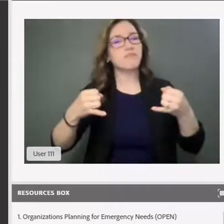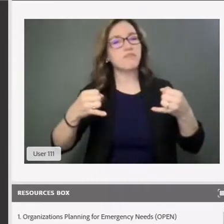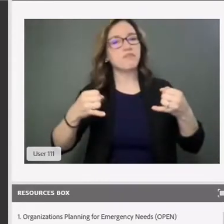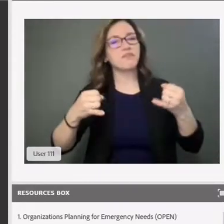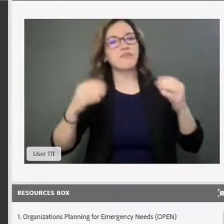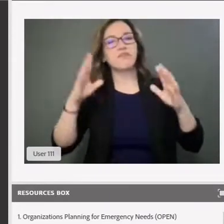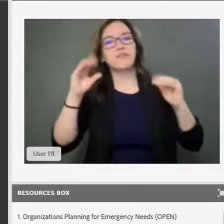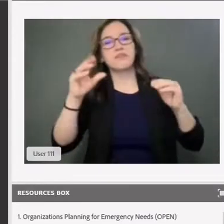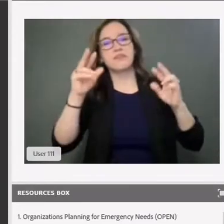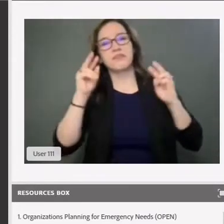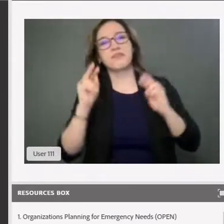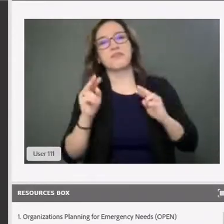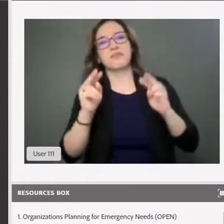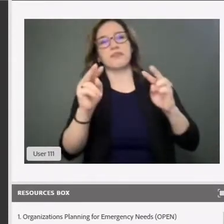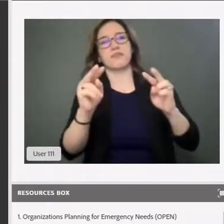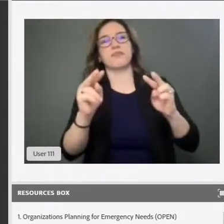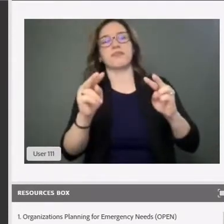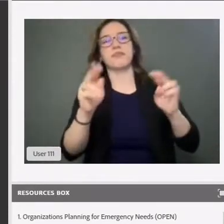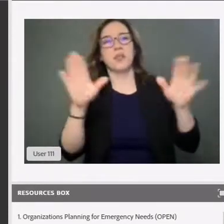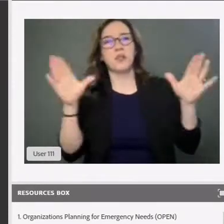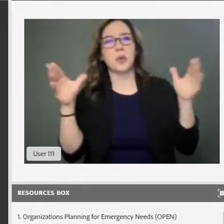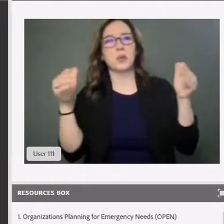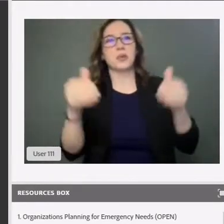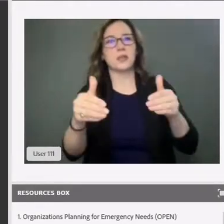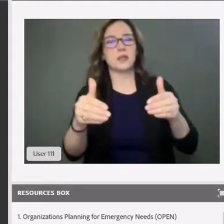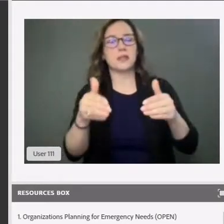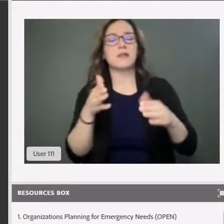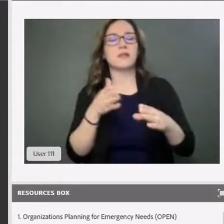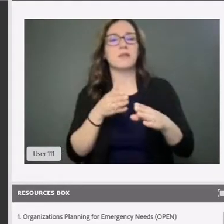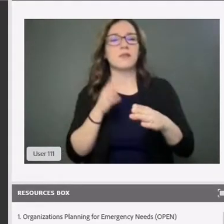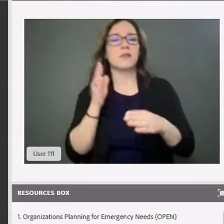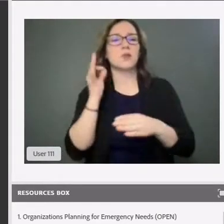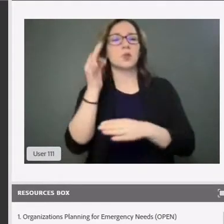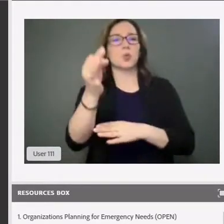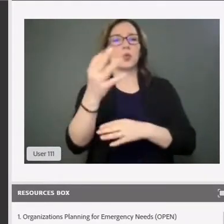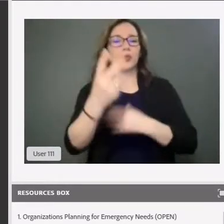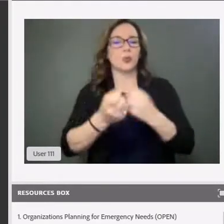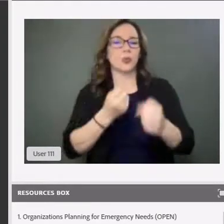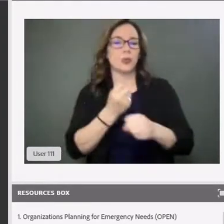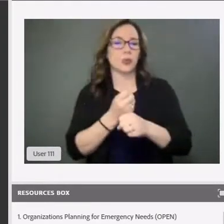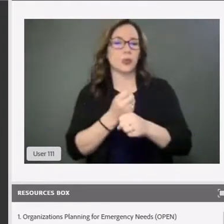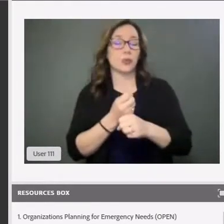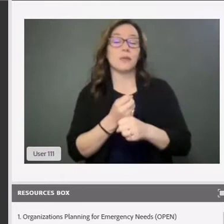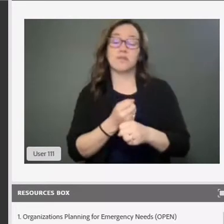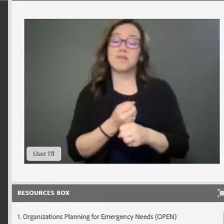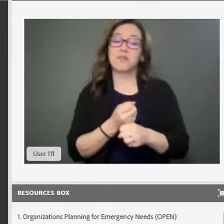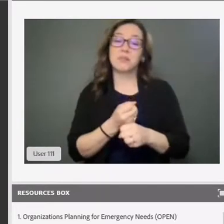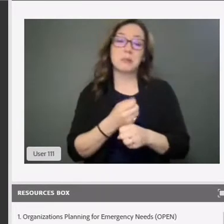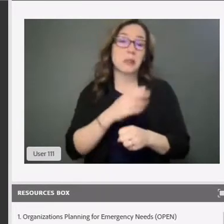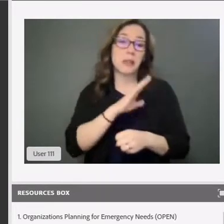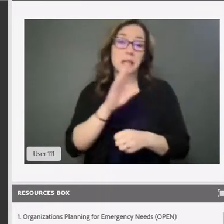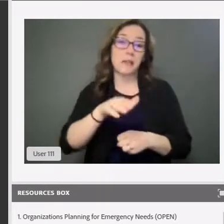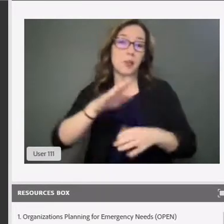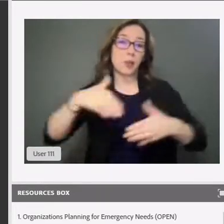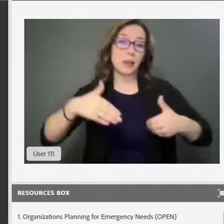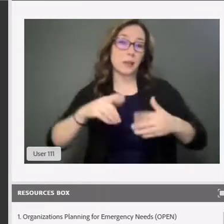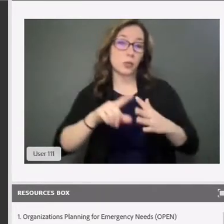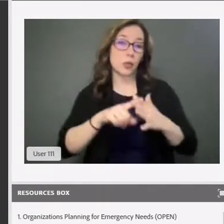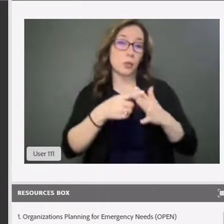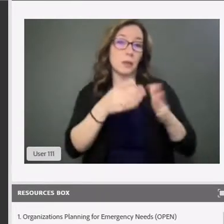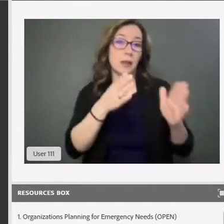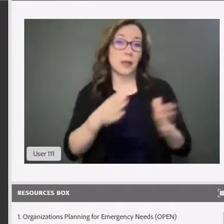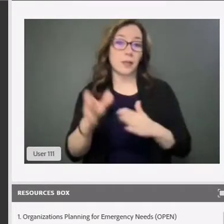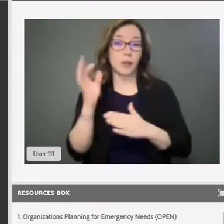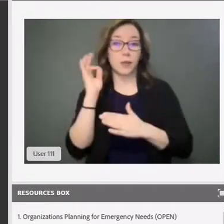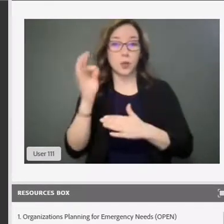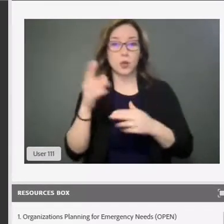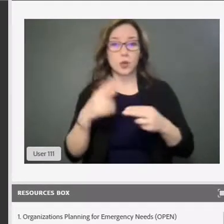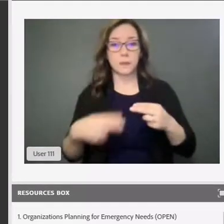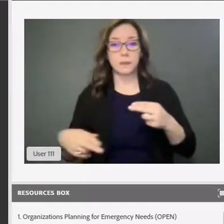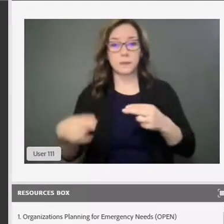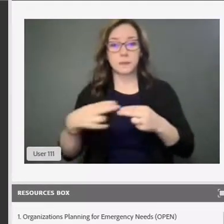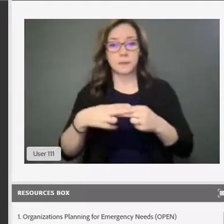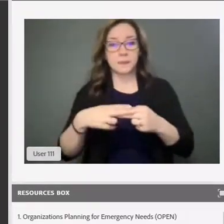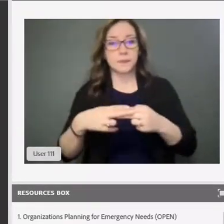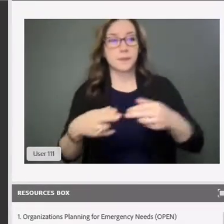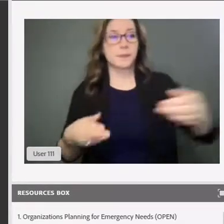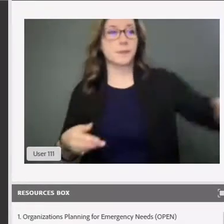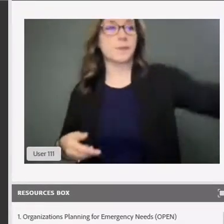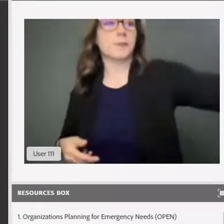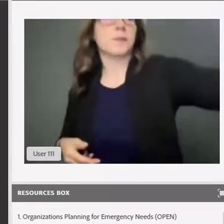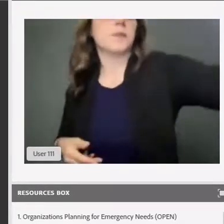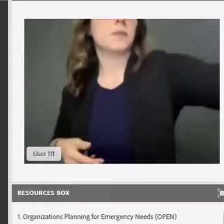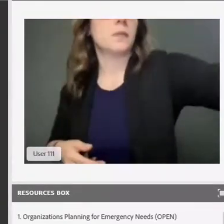an area of focus in future years, and it's never too late to start planning for the future. All right, next slide, please.